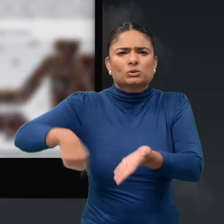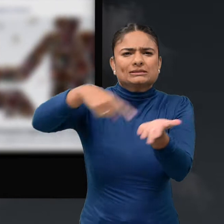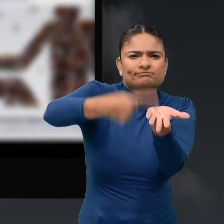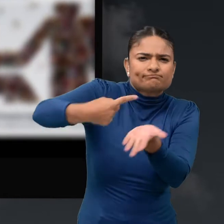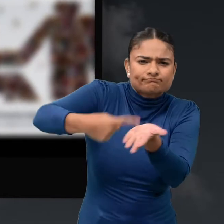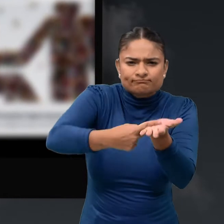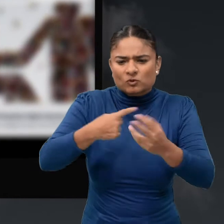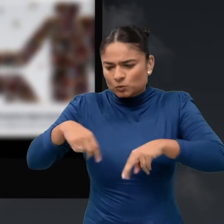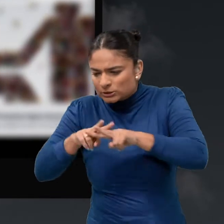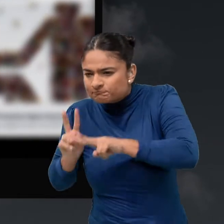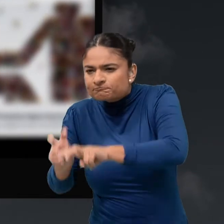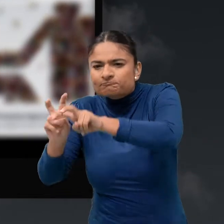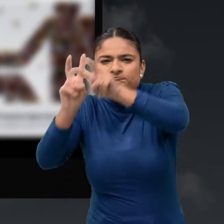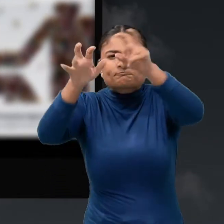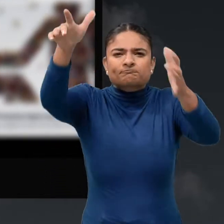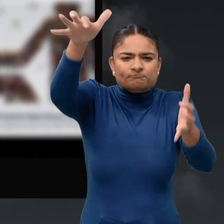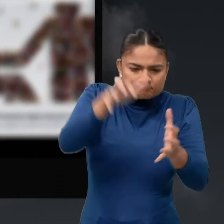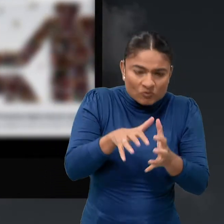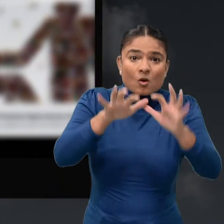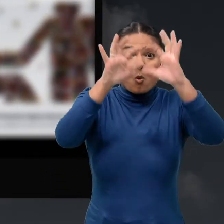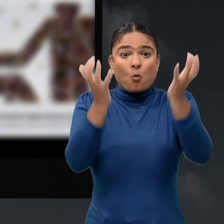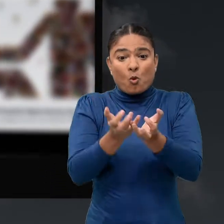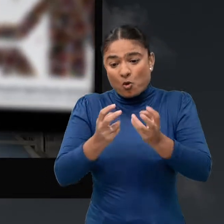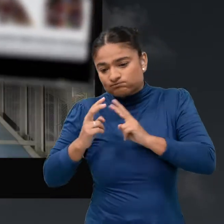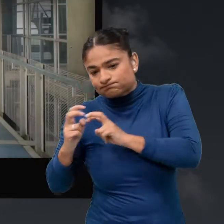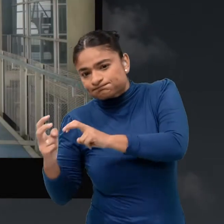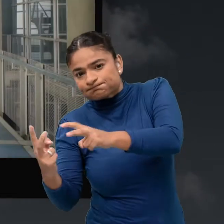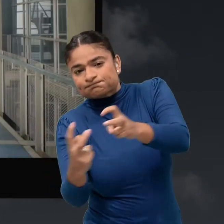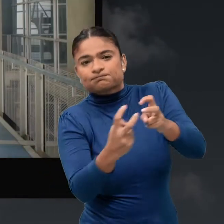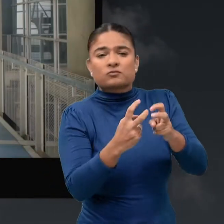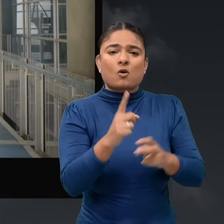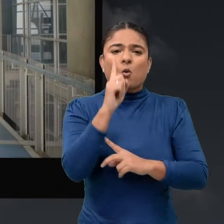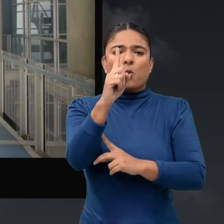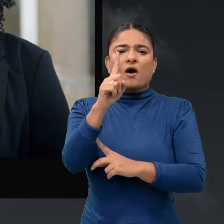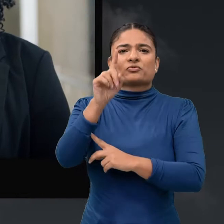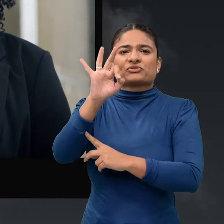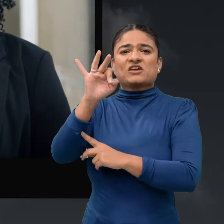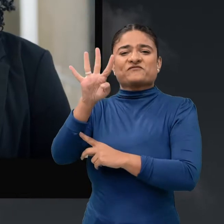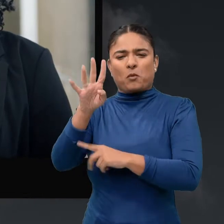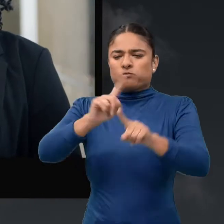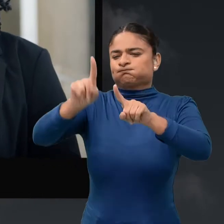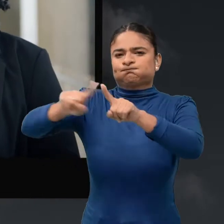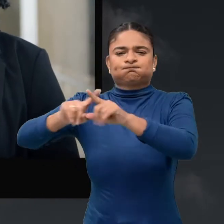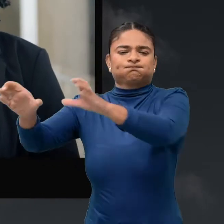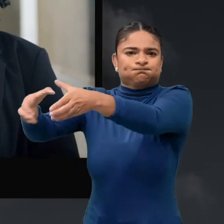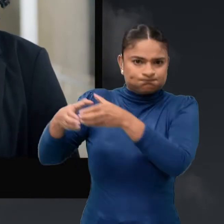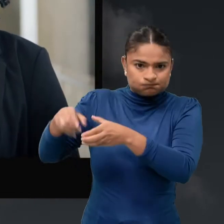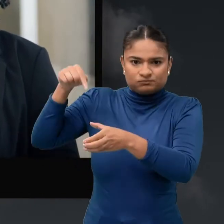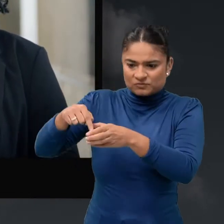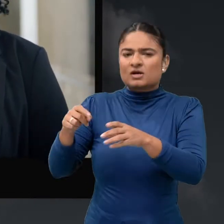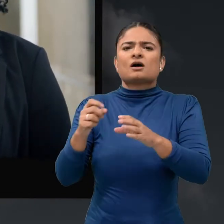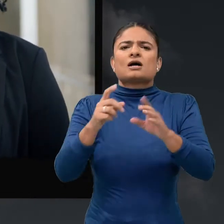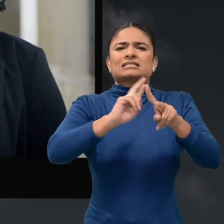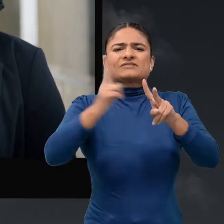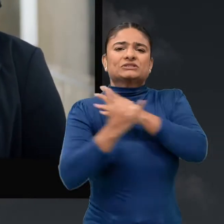disabilities. So the survey was distributed across the globe in about 134 different